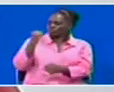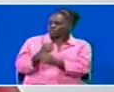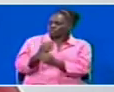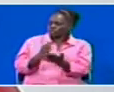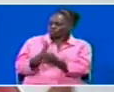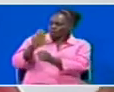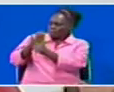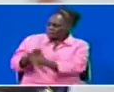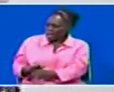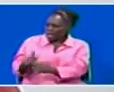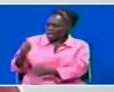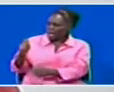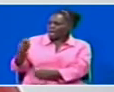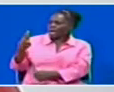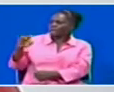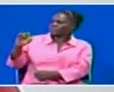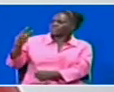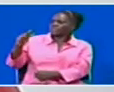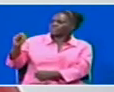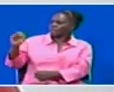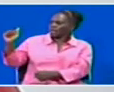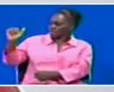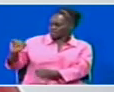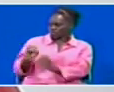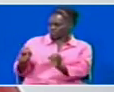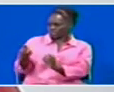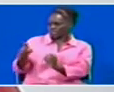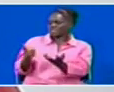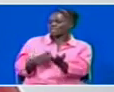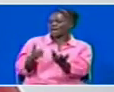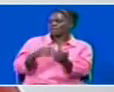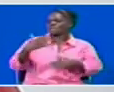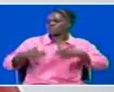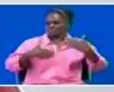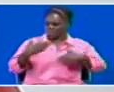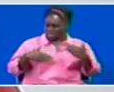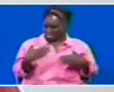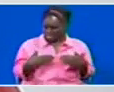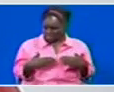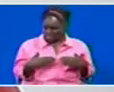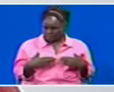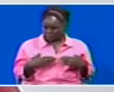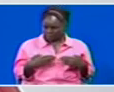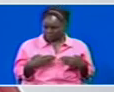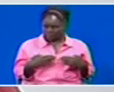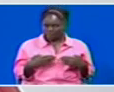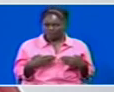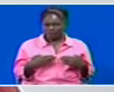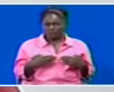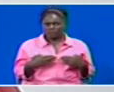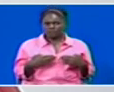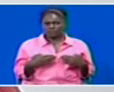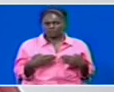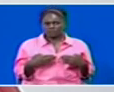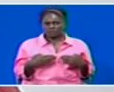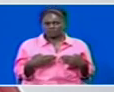of numbers. Then you bring out the numbers. Mm-hmm. So it's really a game of numbers. Okay. And that itself is